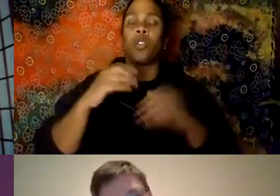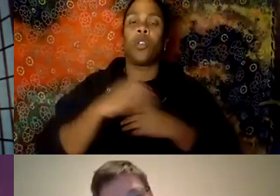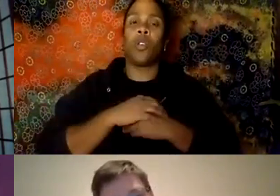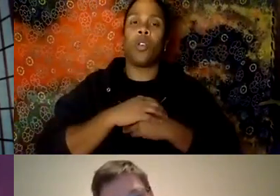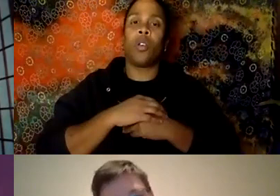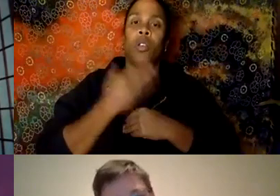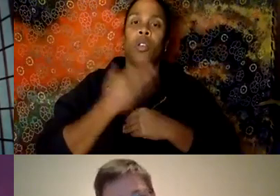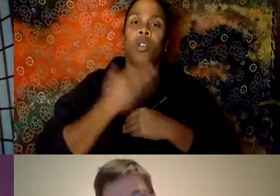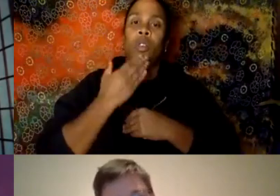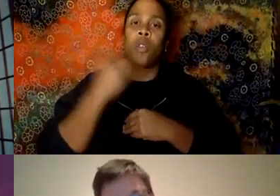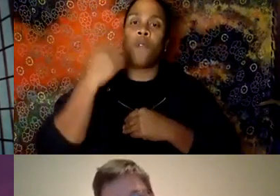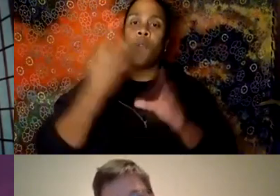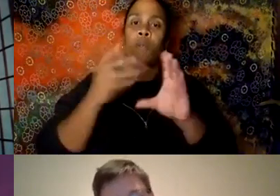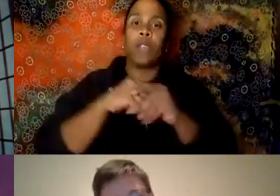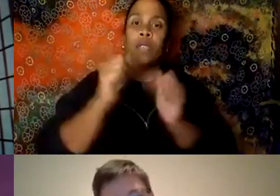with us.